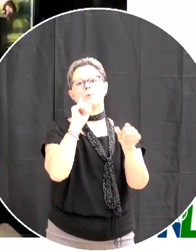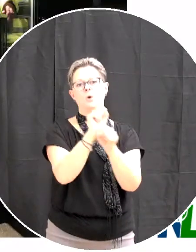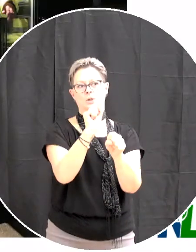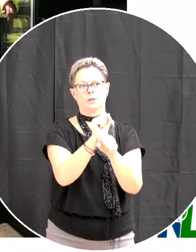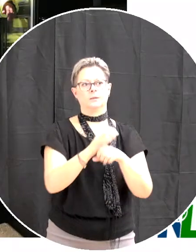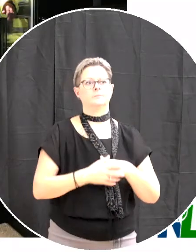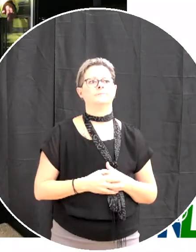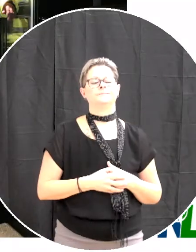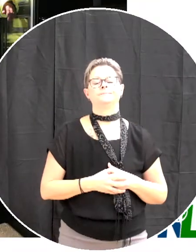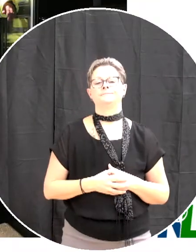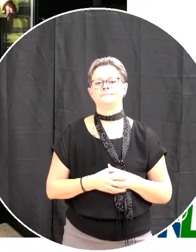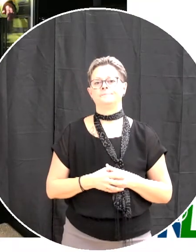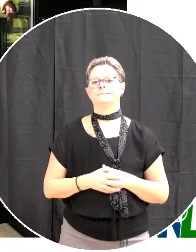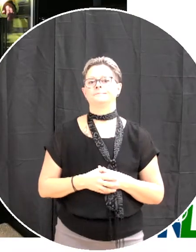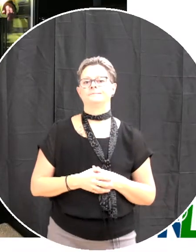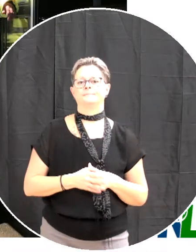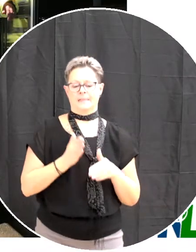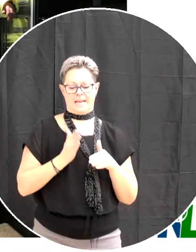Hello.